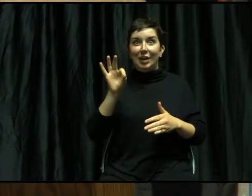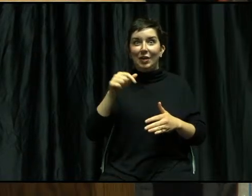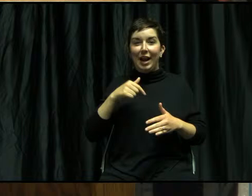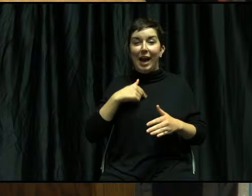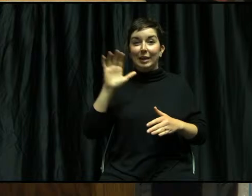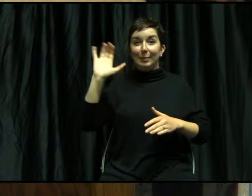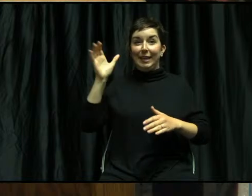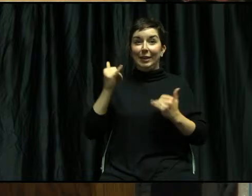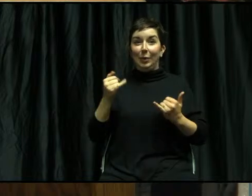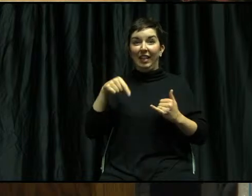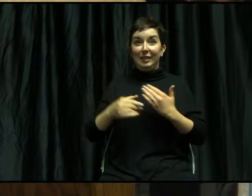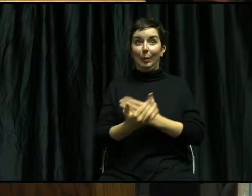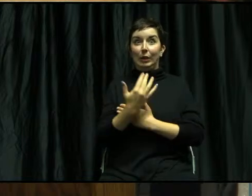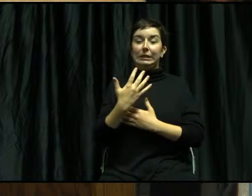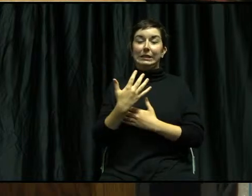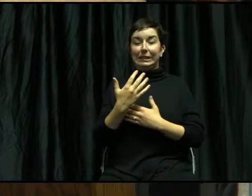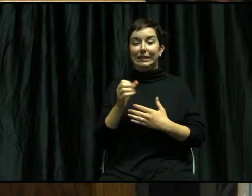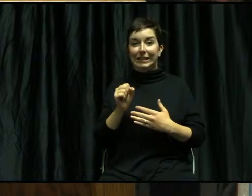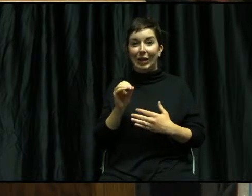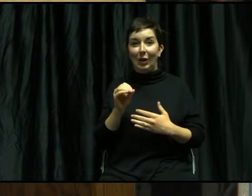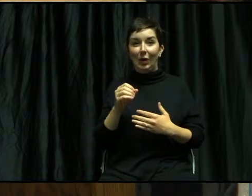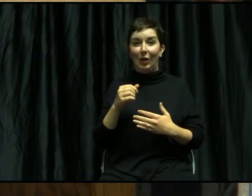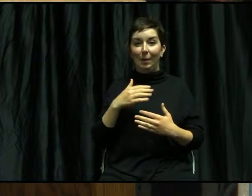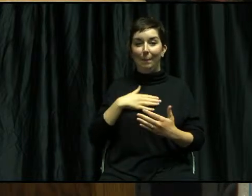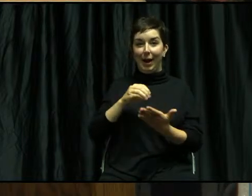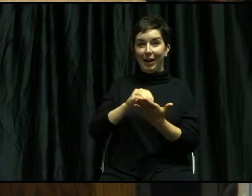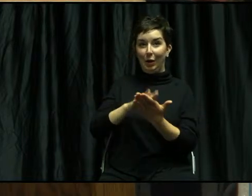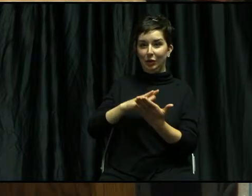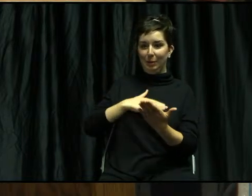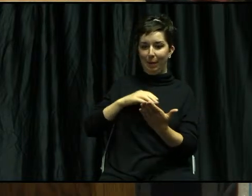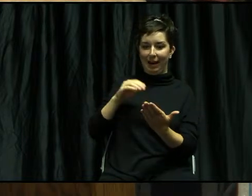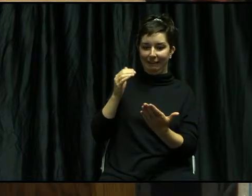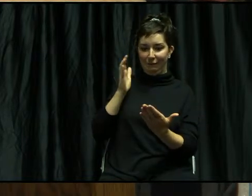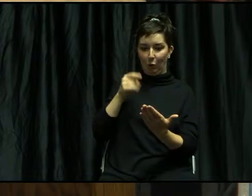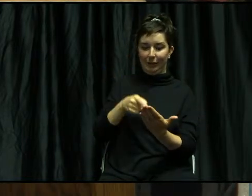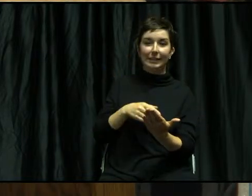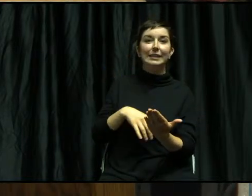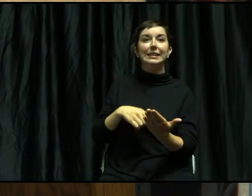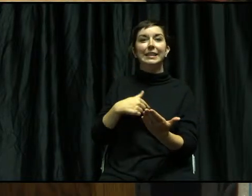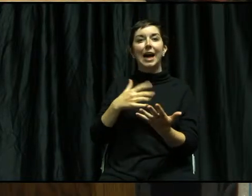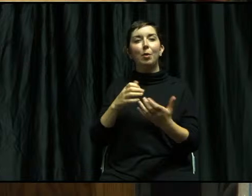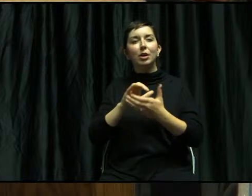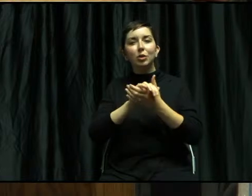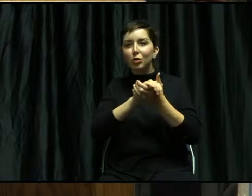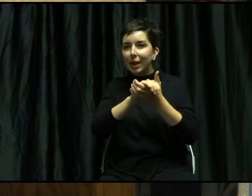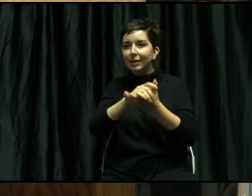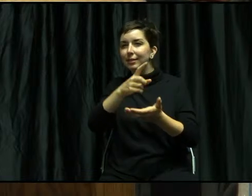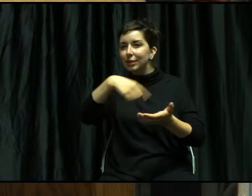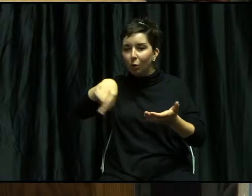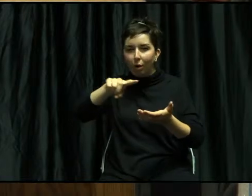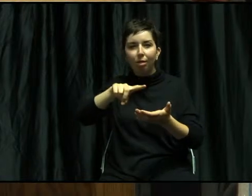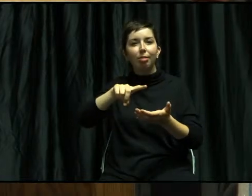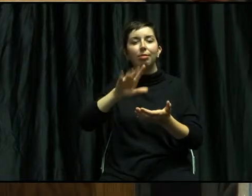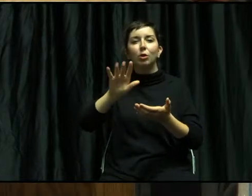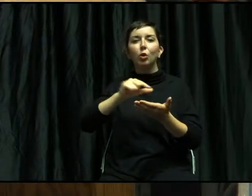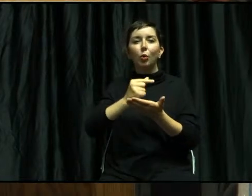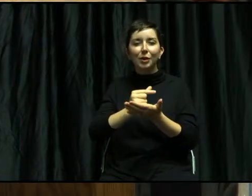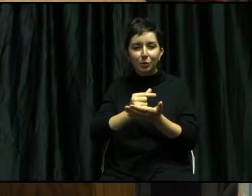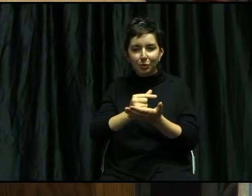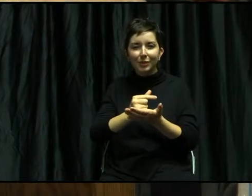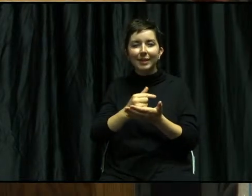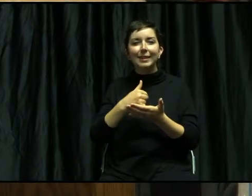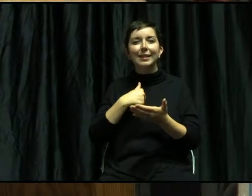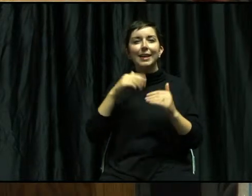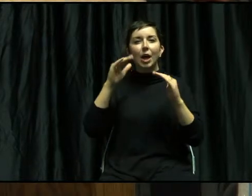going to refer to my notes here on my phone. But first, to begin, I just want to congratulate all of you Wildcats and just, I